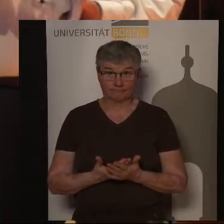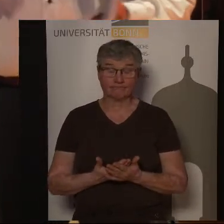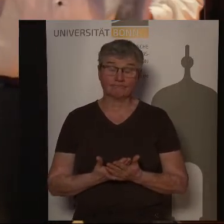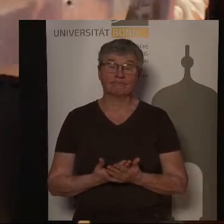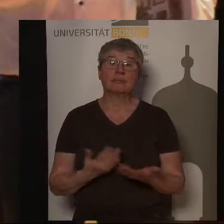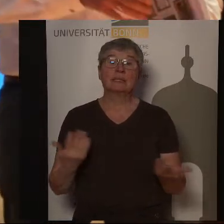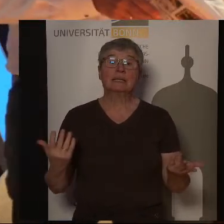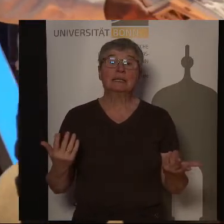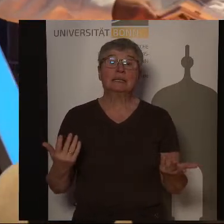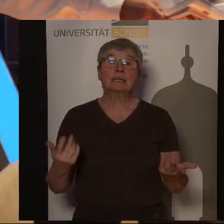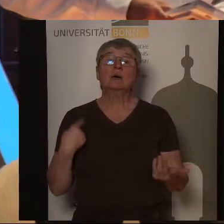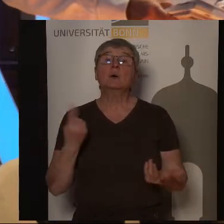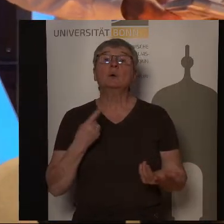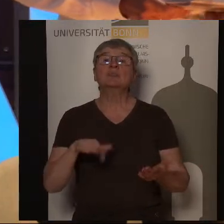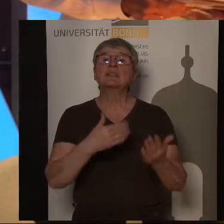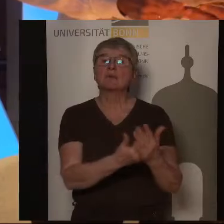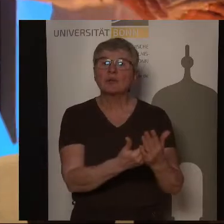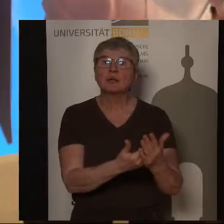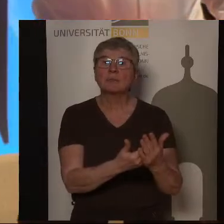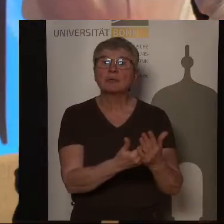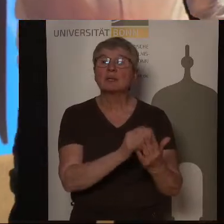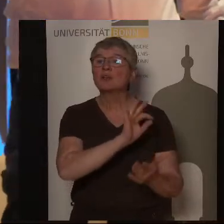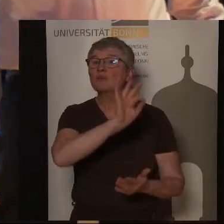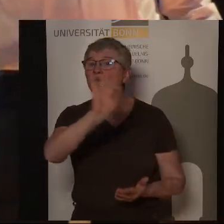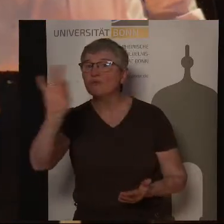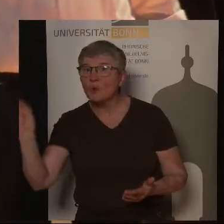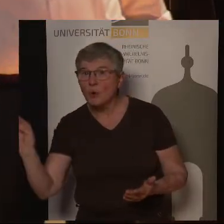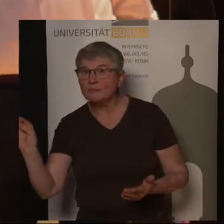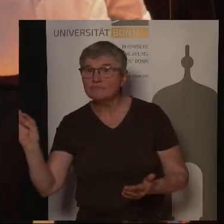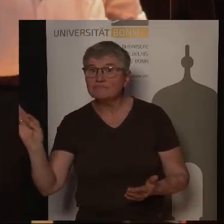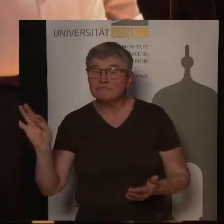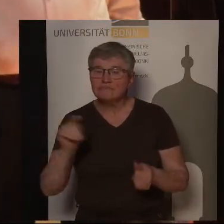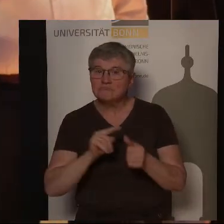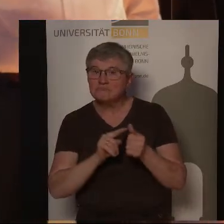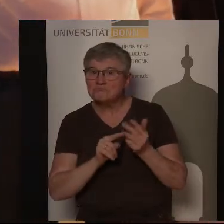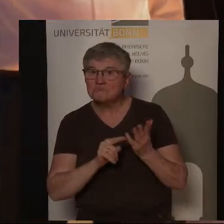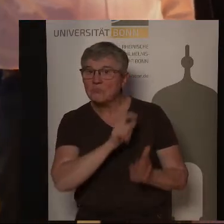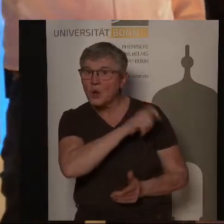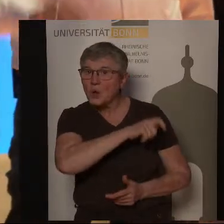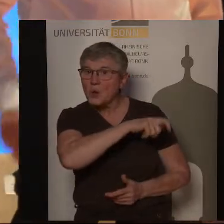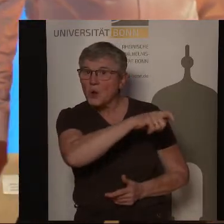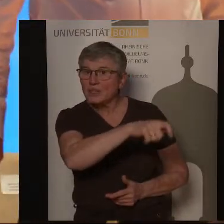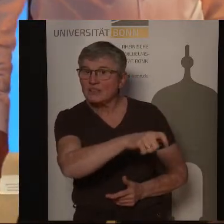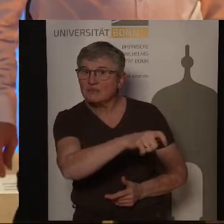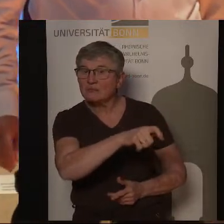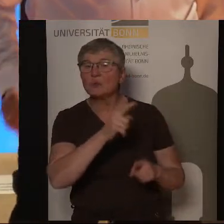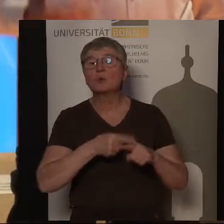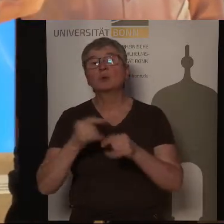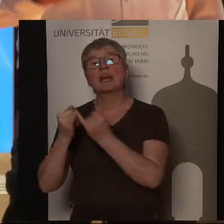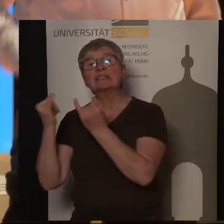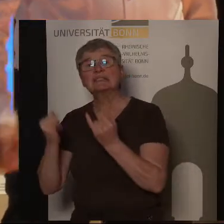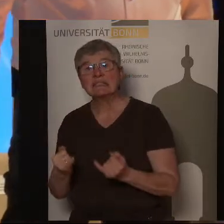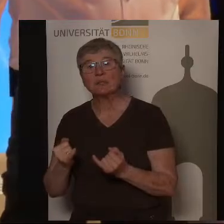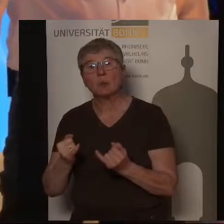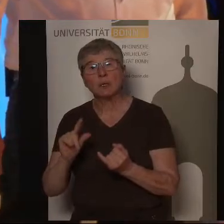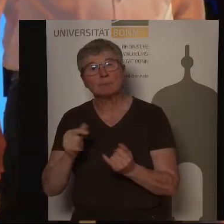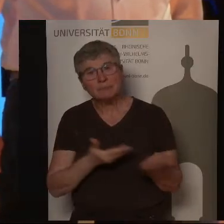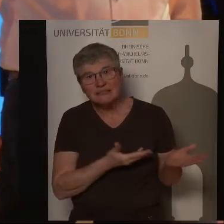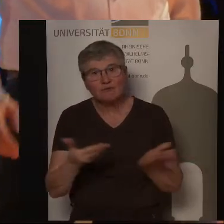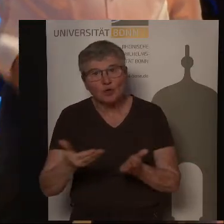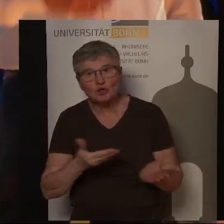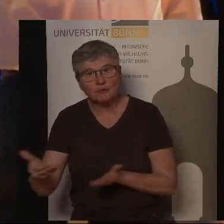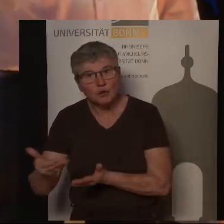this event. And my general job, actually, or our job here today, is